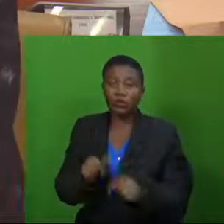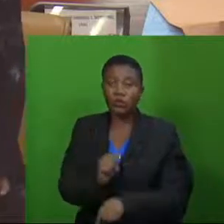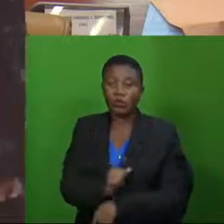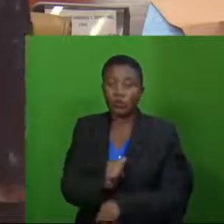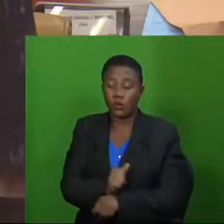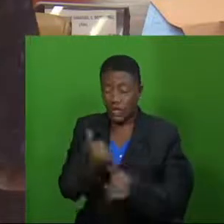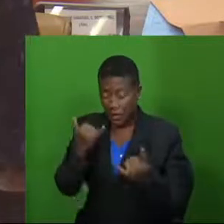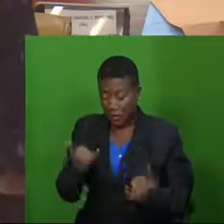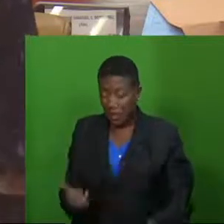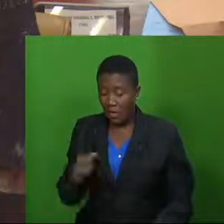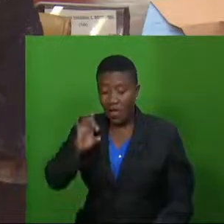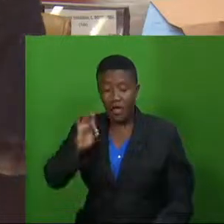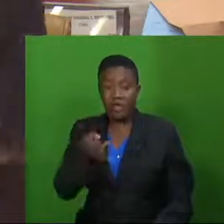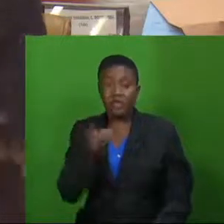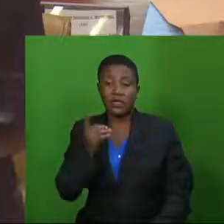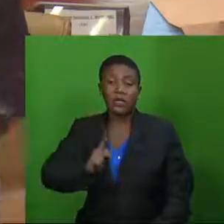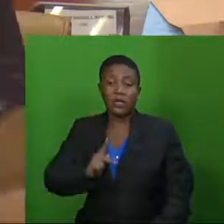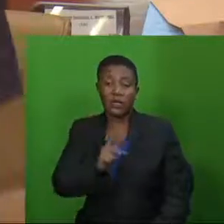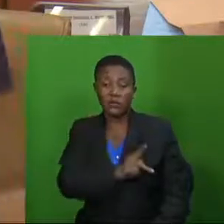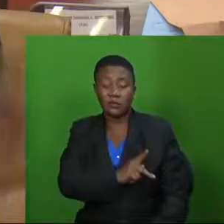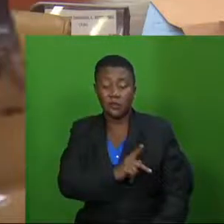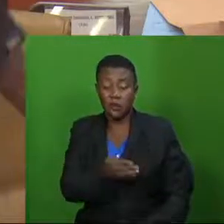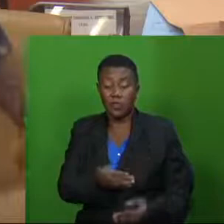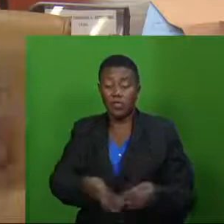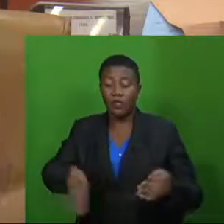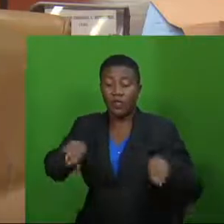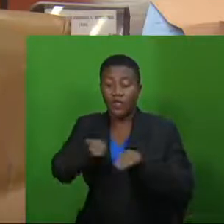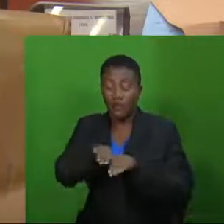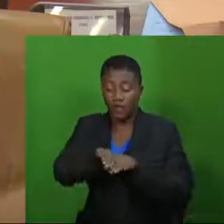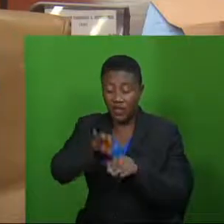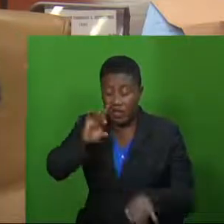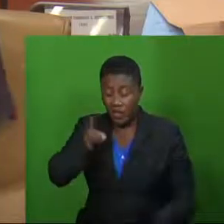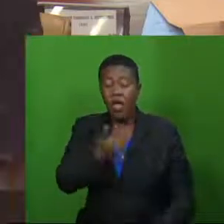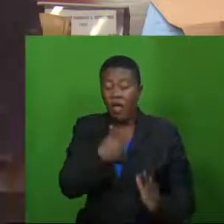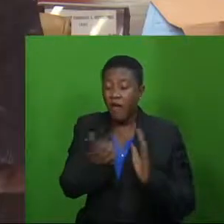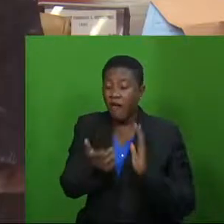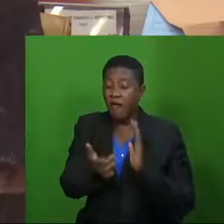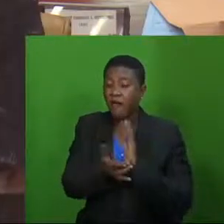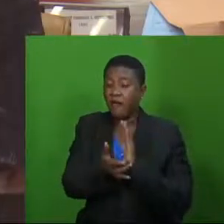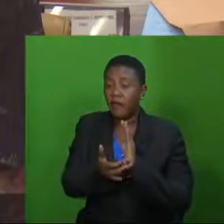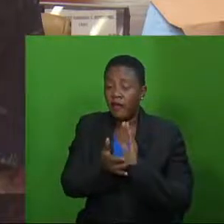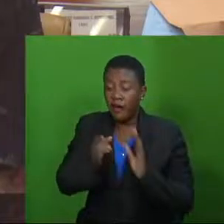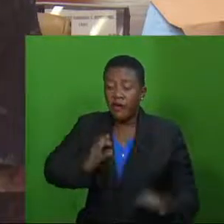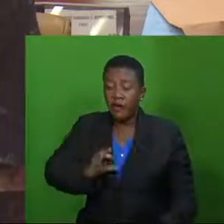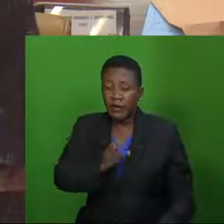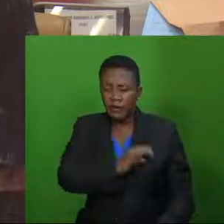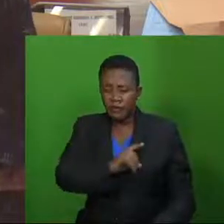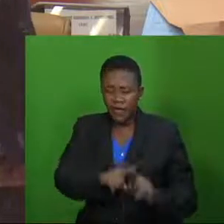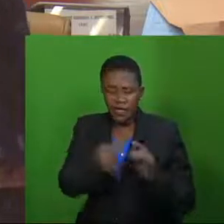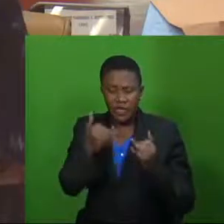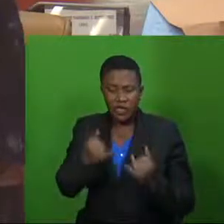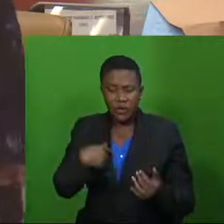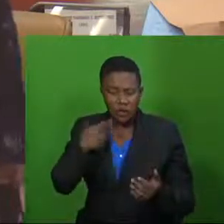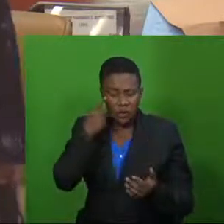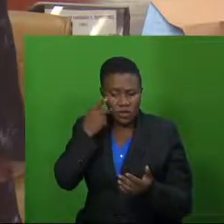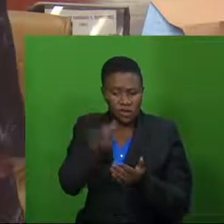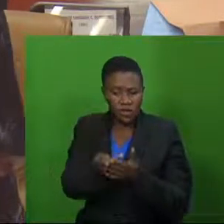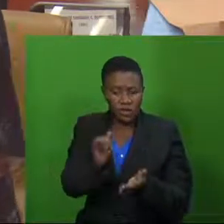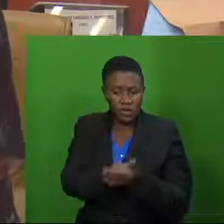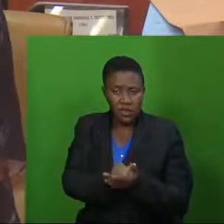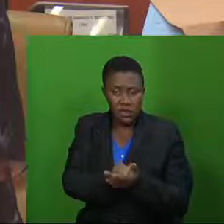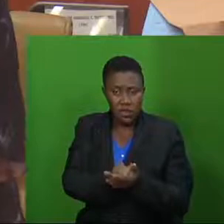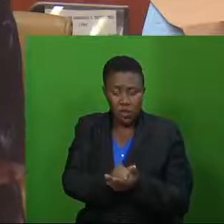Parliament. And even 8th Parliament, there was a technical committee. And now with realization that the committee with that